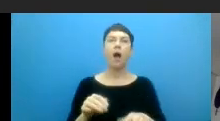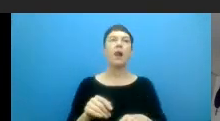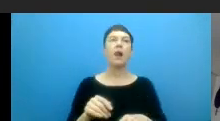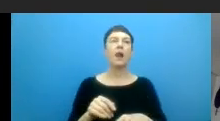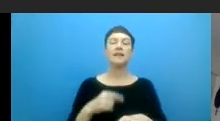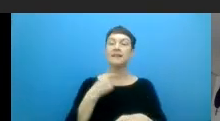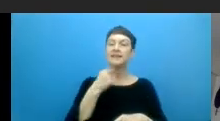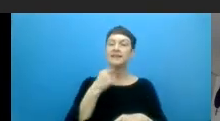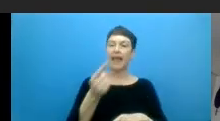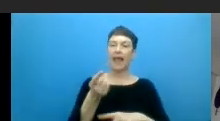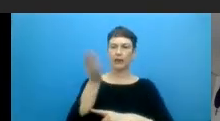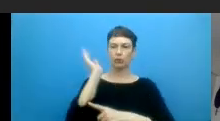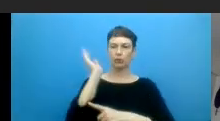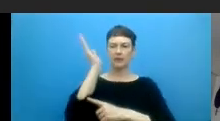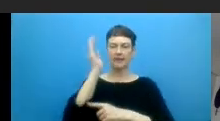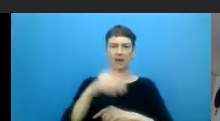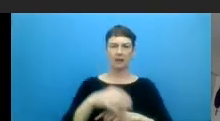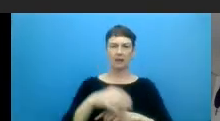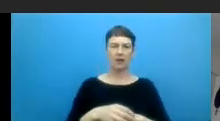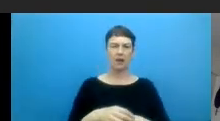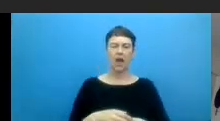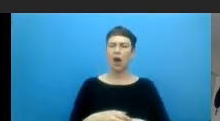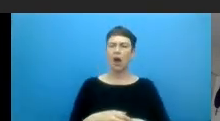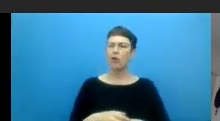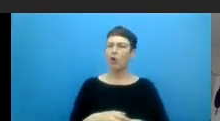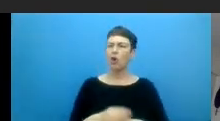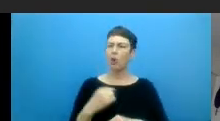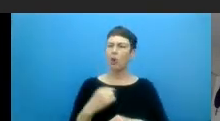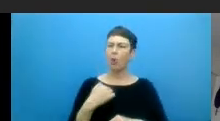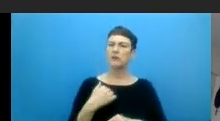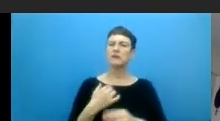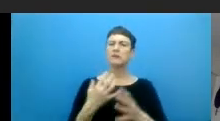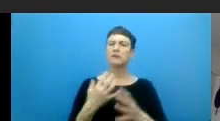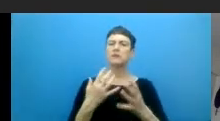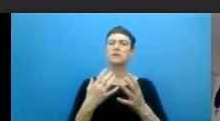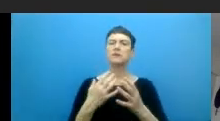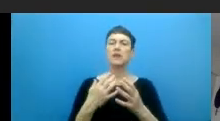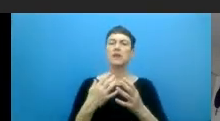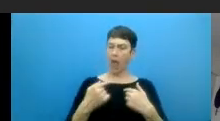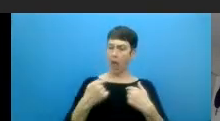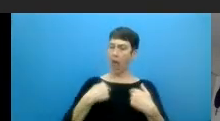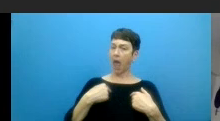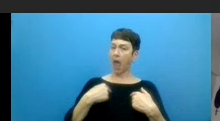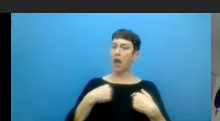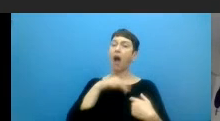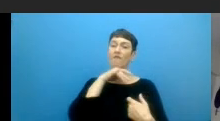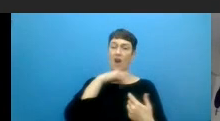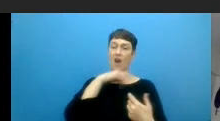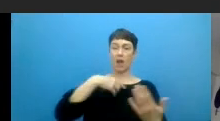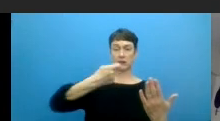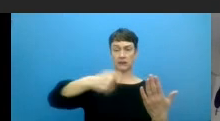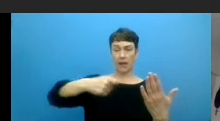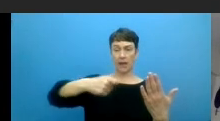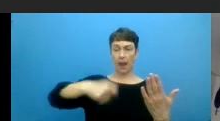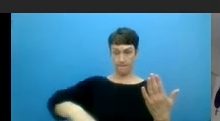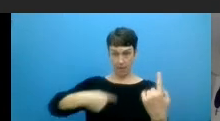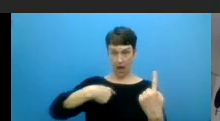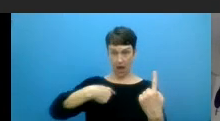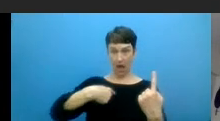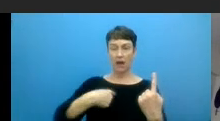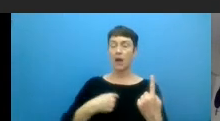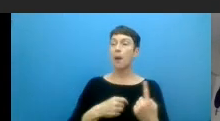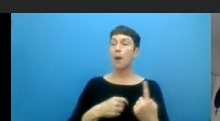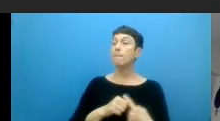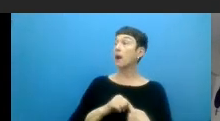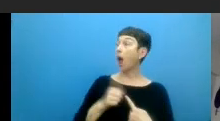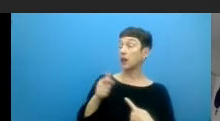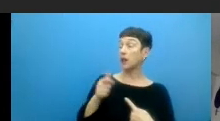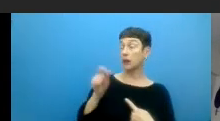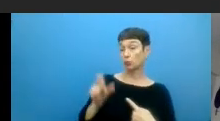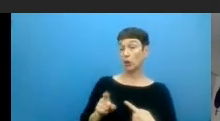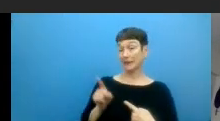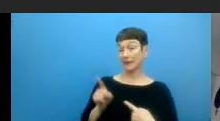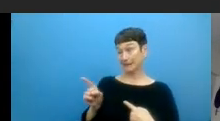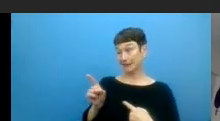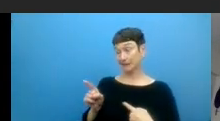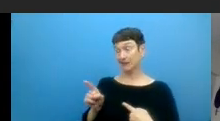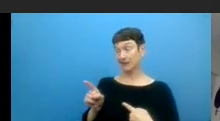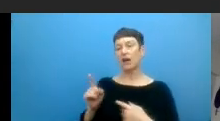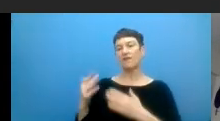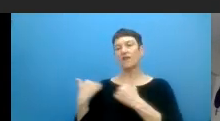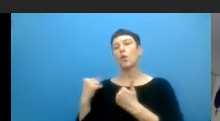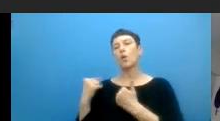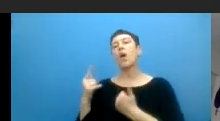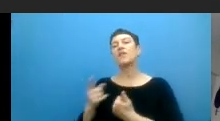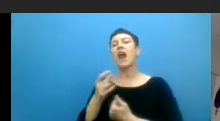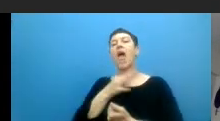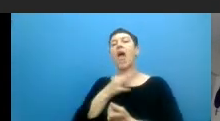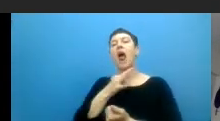well, we'll have somebody else marking, I'll be marking in Afrikaans and this person will be marking in English. But